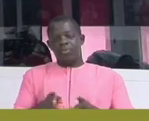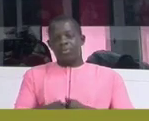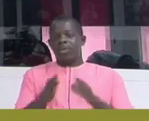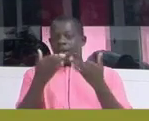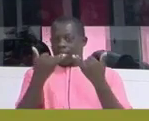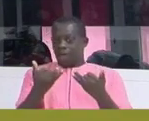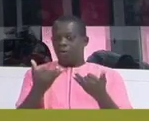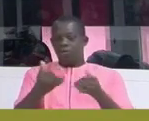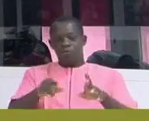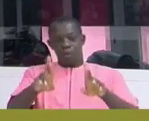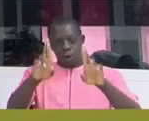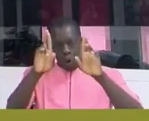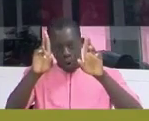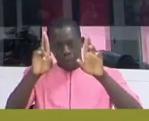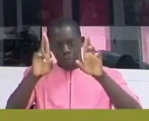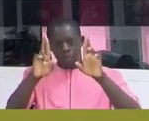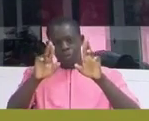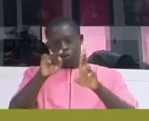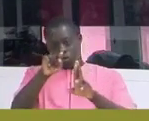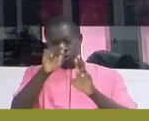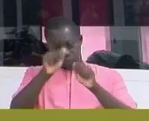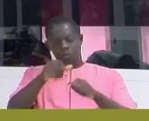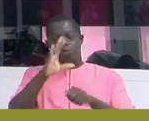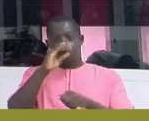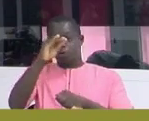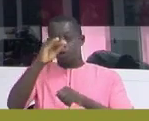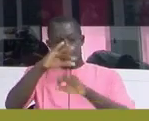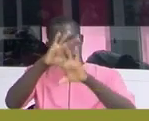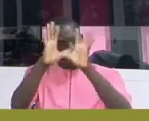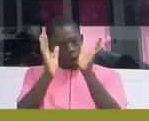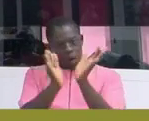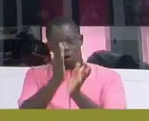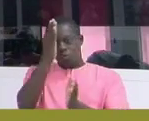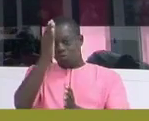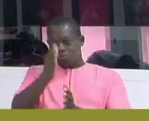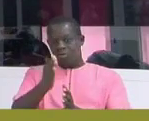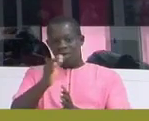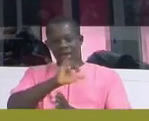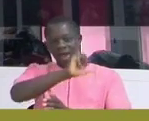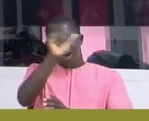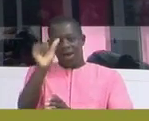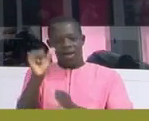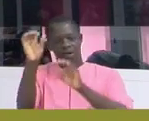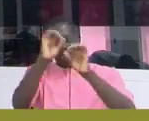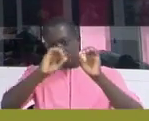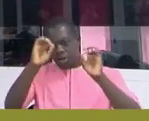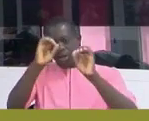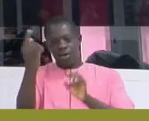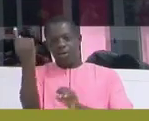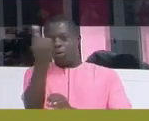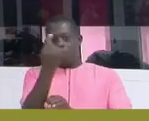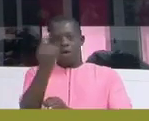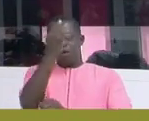commission. So, so we expect that you would speak the whole truth and nothing but the